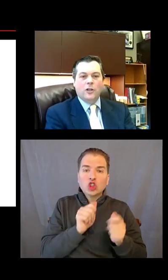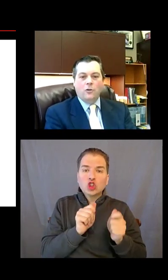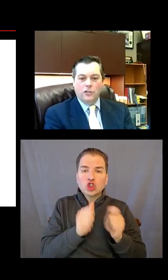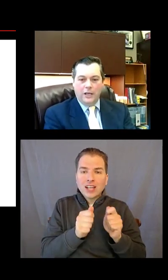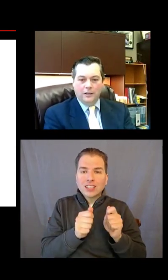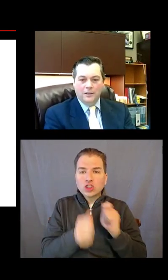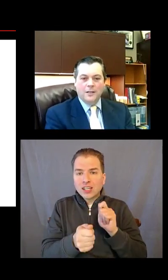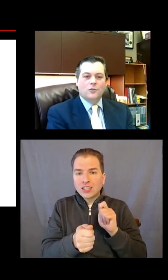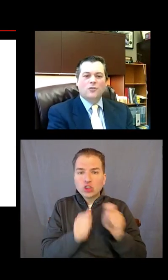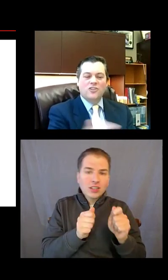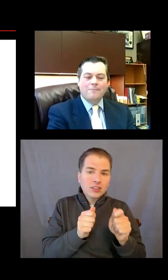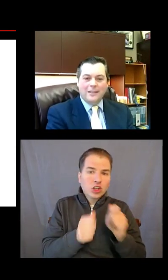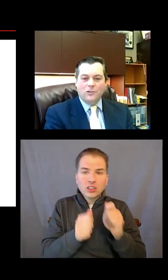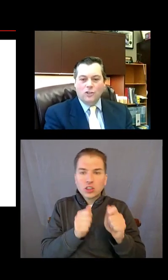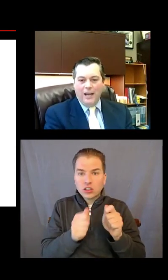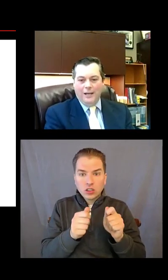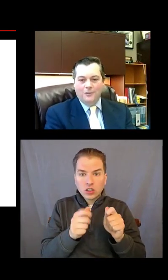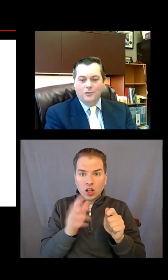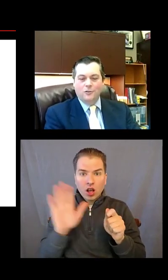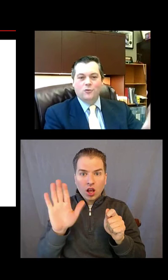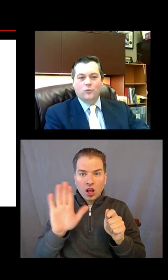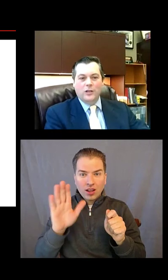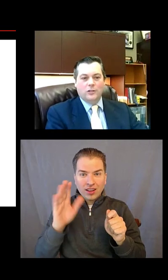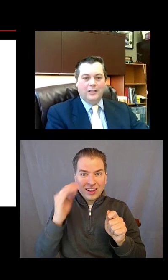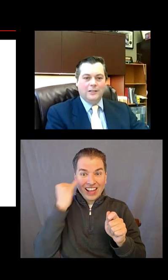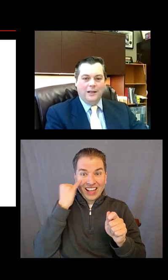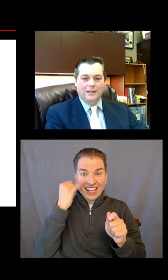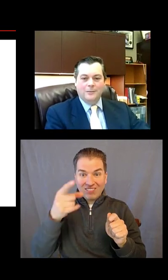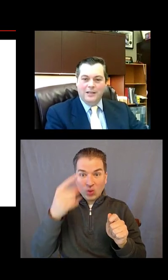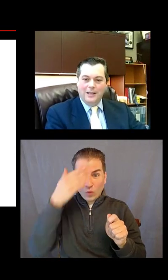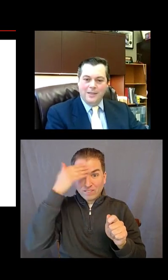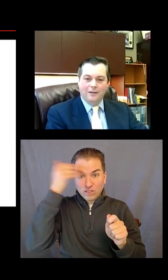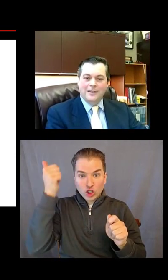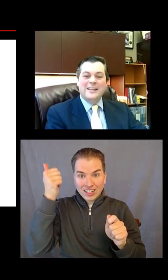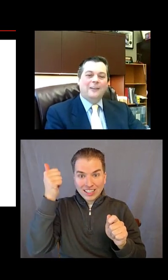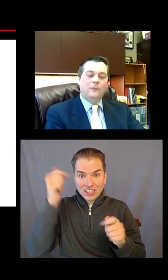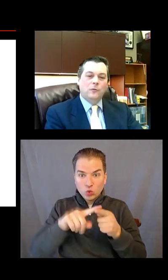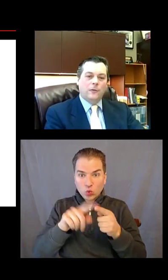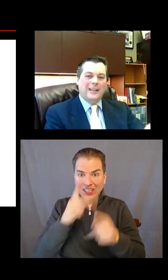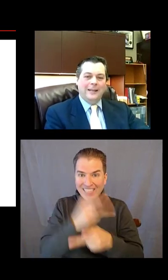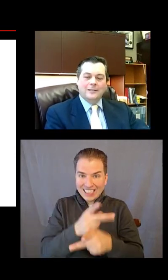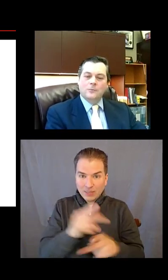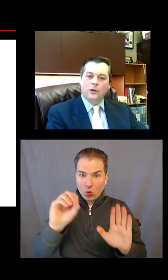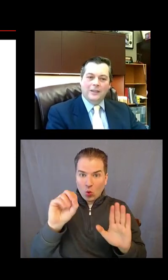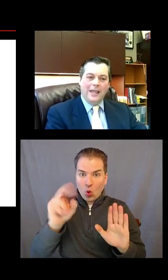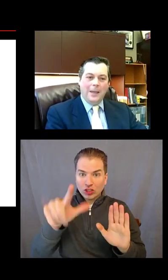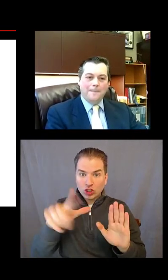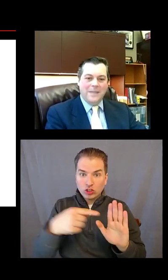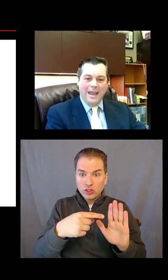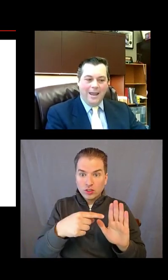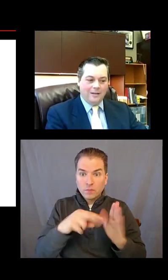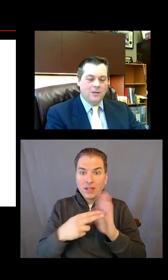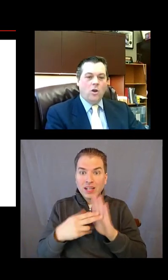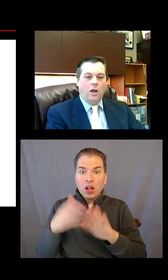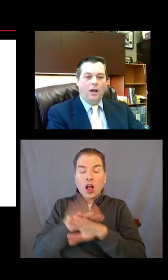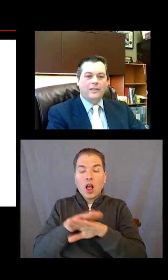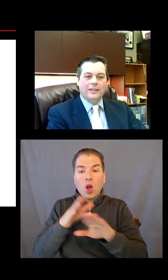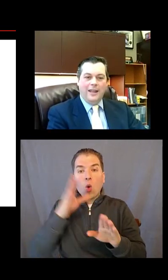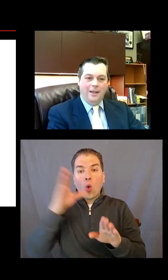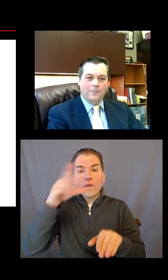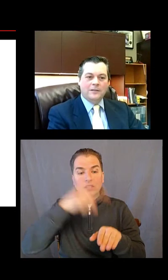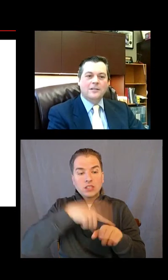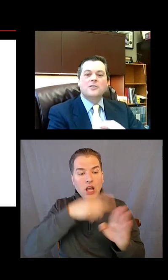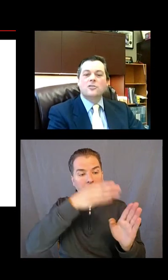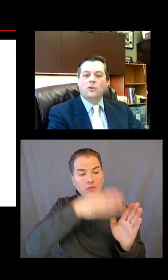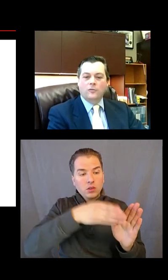version you've negotiated. So something's changed that you originally intended to be in there. If you forget to put that back, all